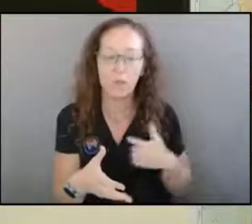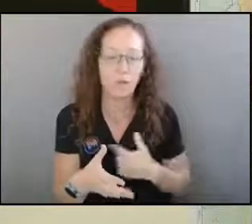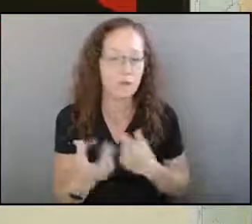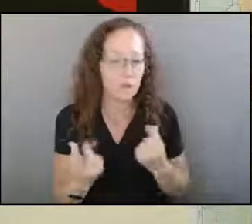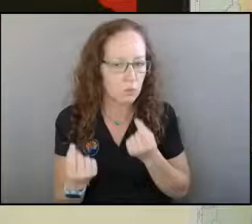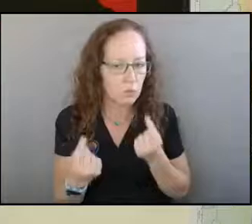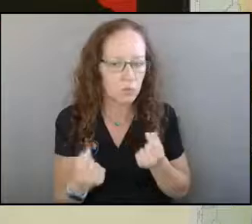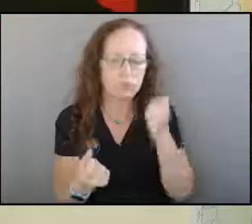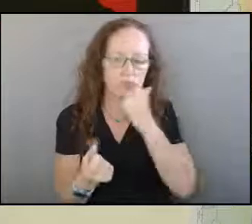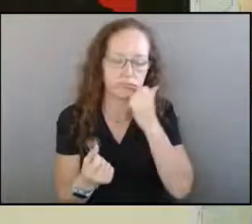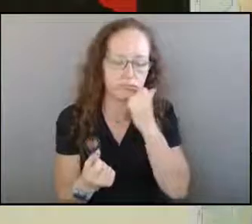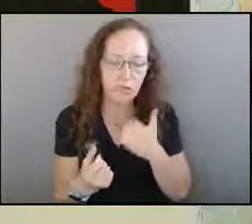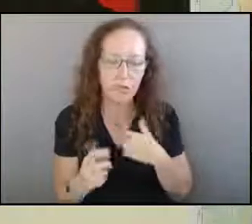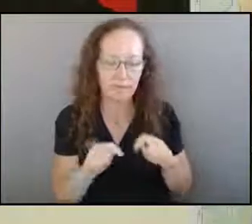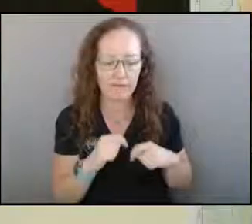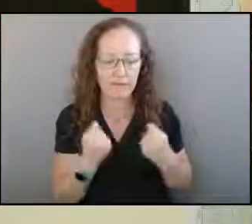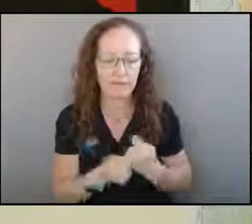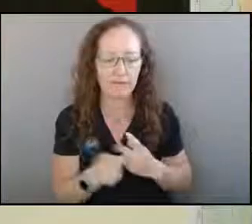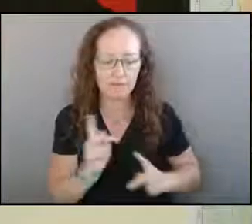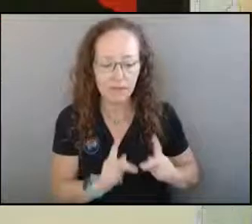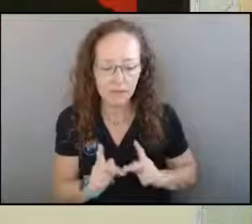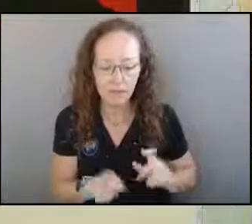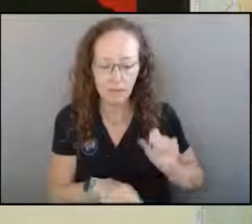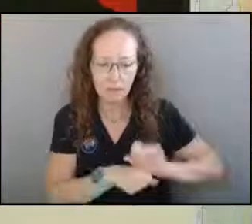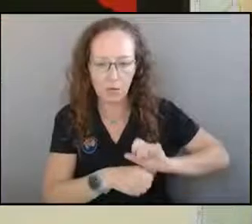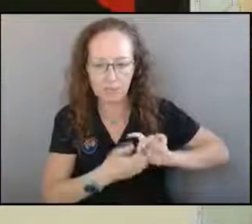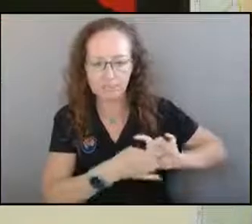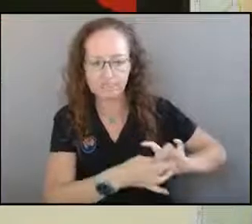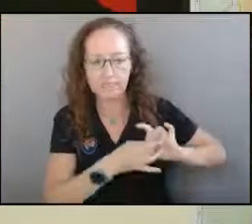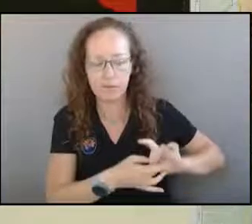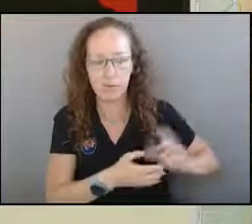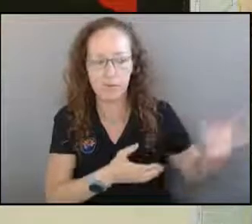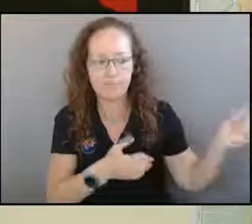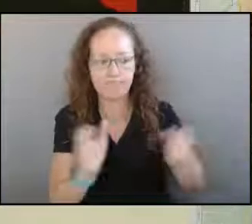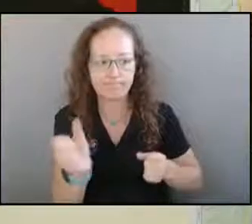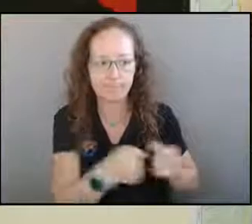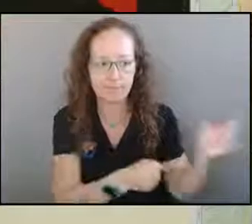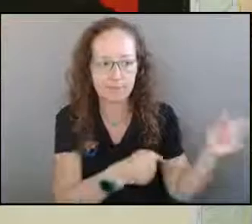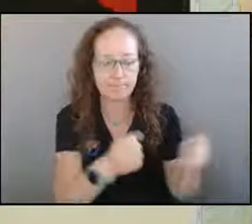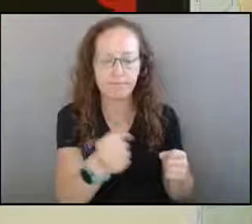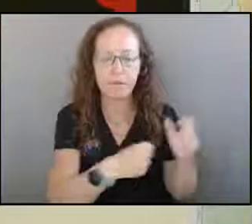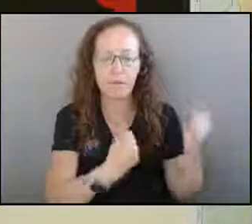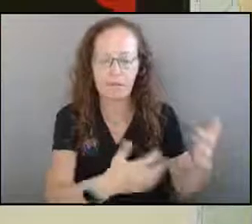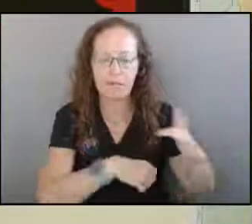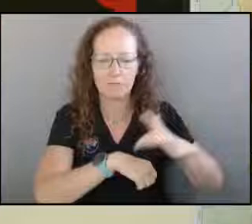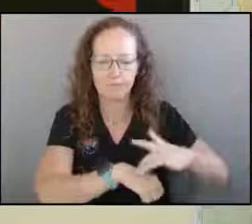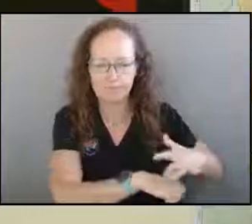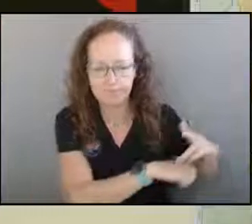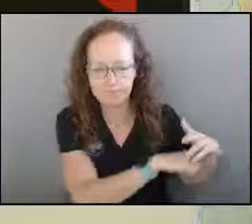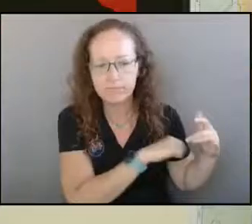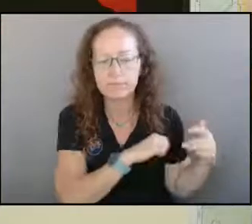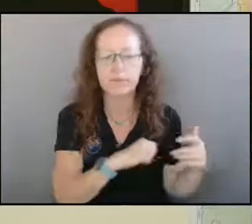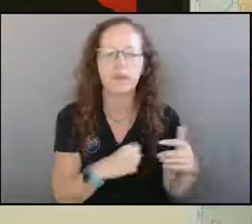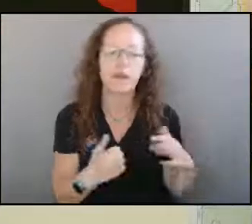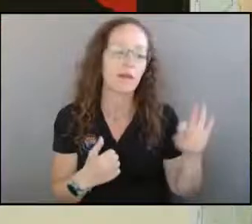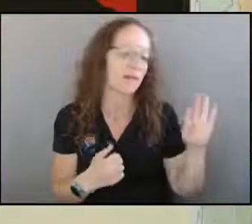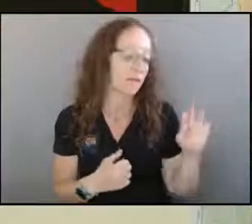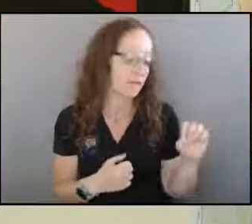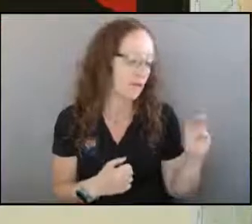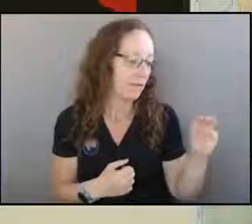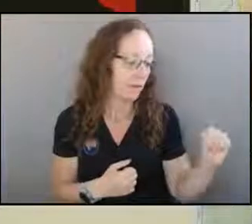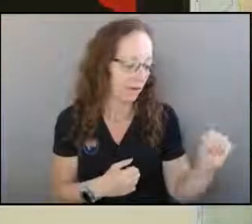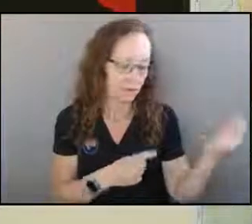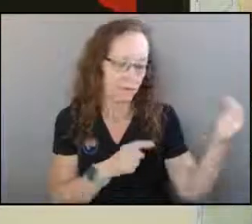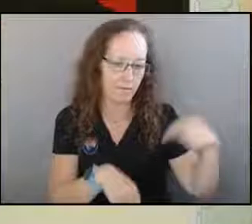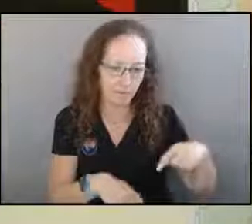have our team of people working with us. We brought in a lot of resources. We have FEMA. Today we met with FEMA.